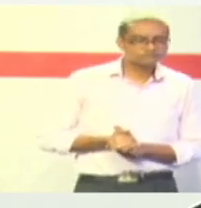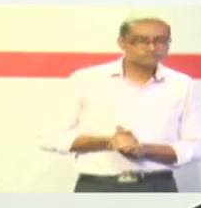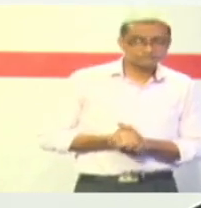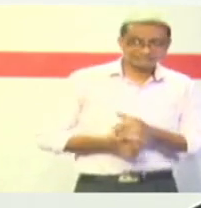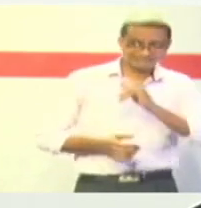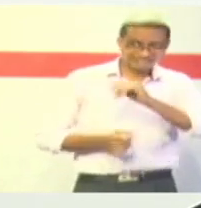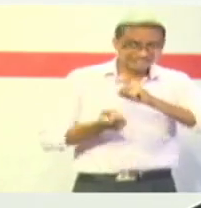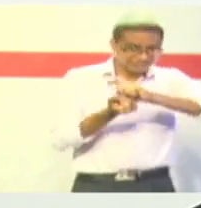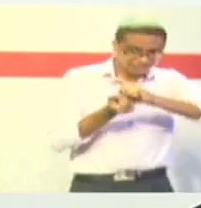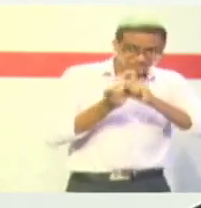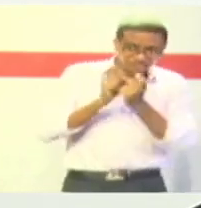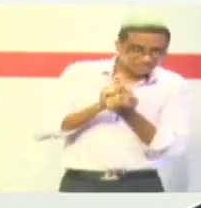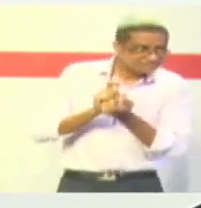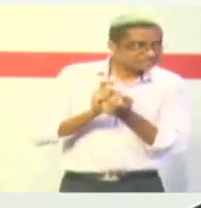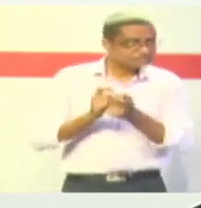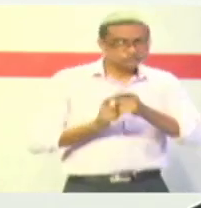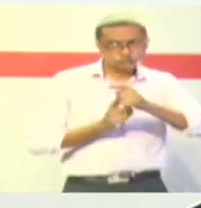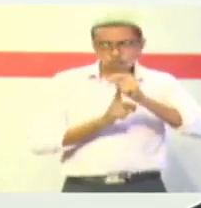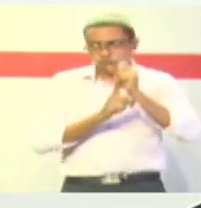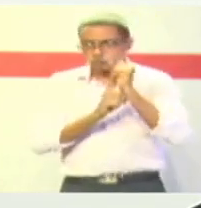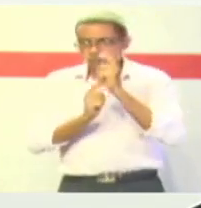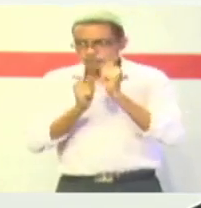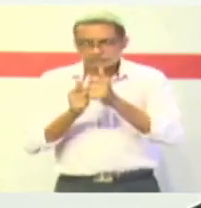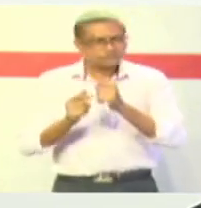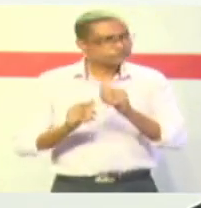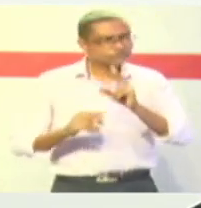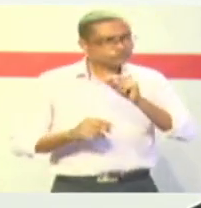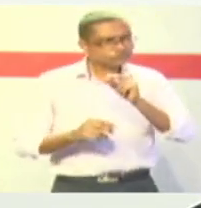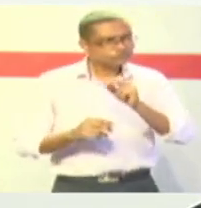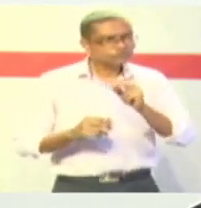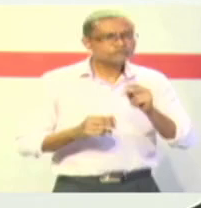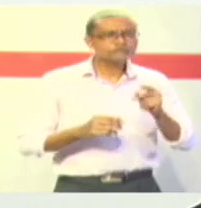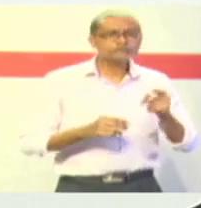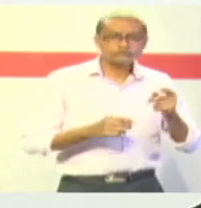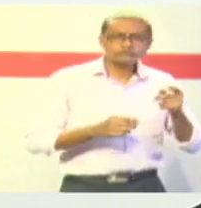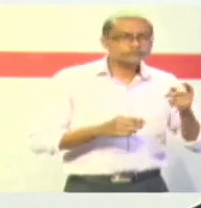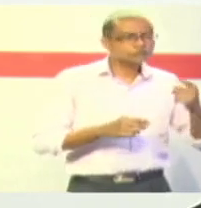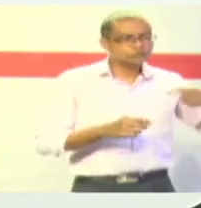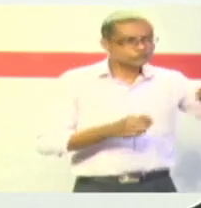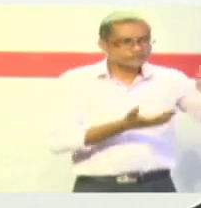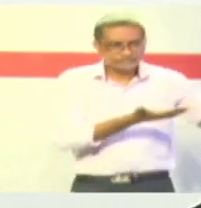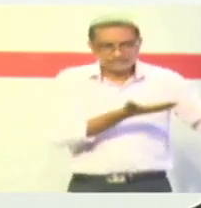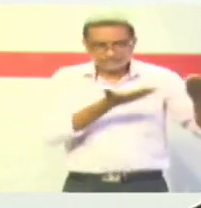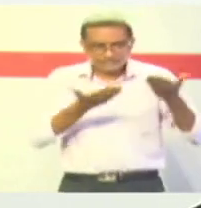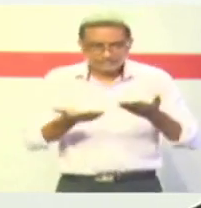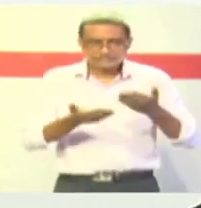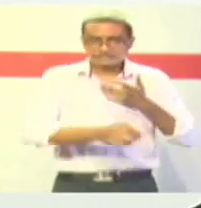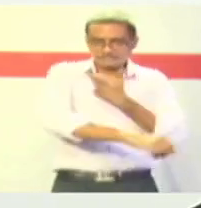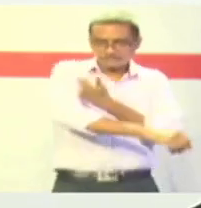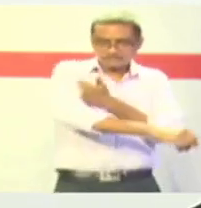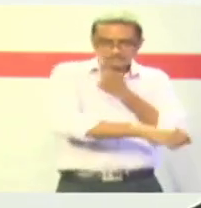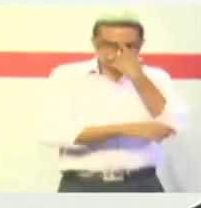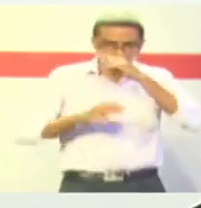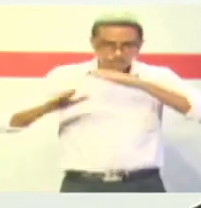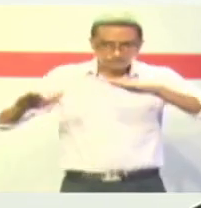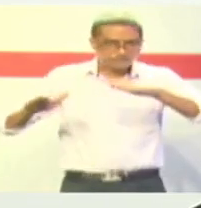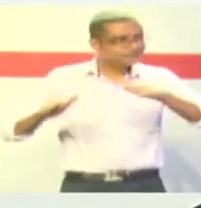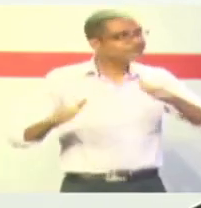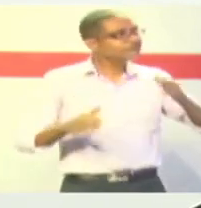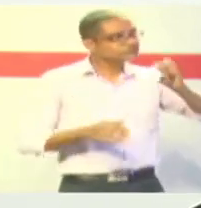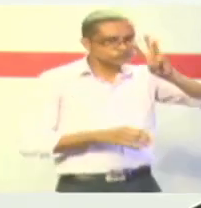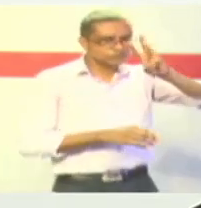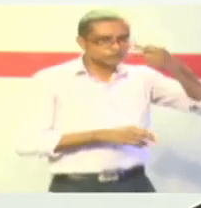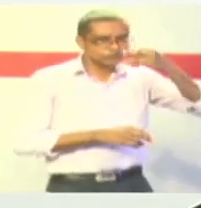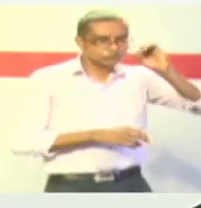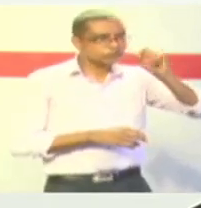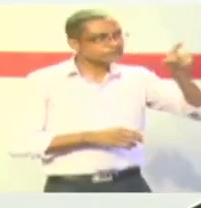of a sudden. I think it came upon us when the pediatric vaccine was now available and had been approved by WHO that we took